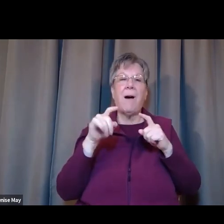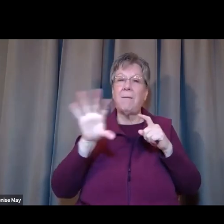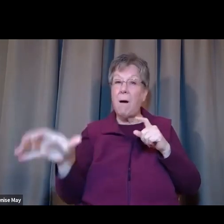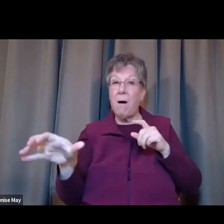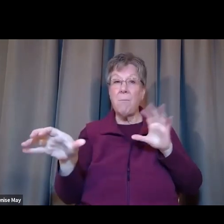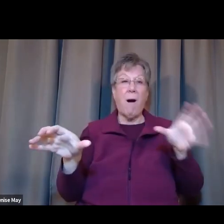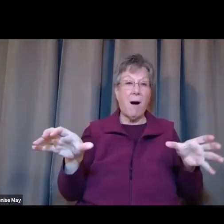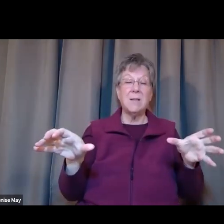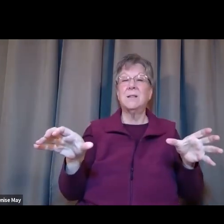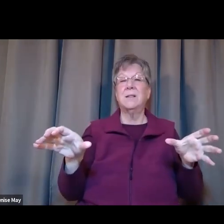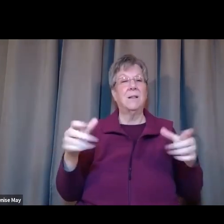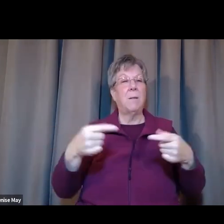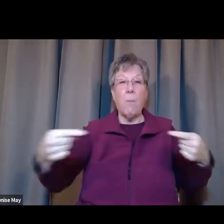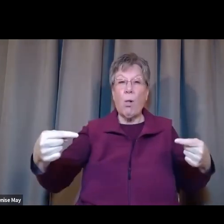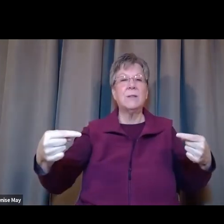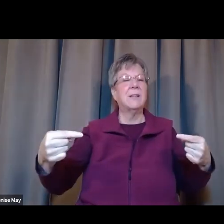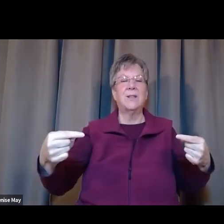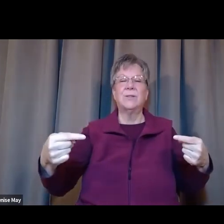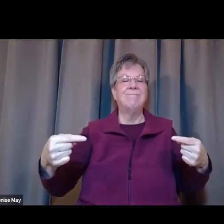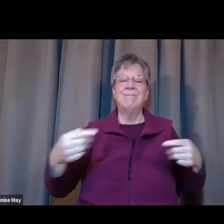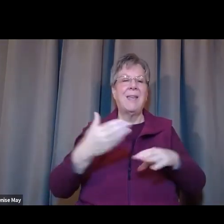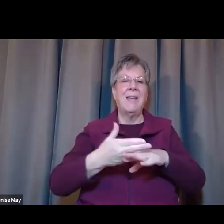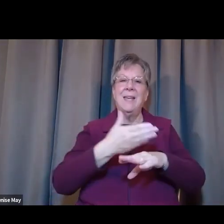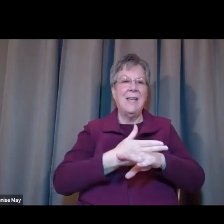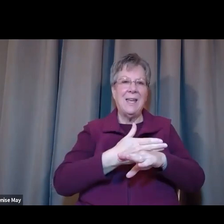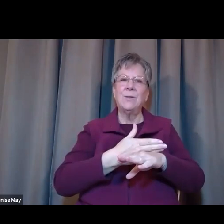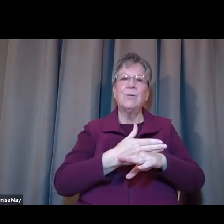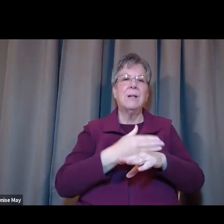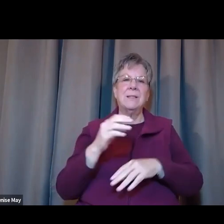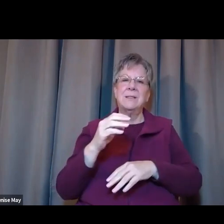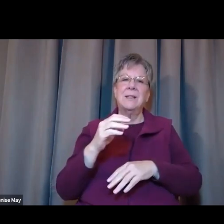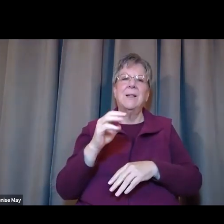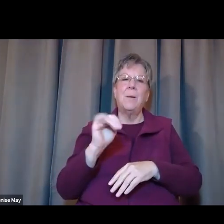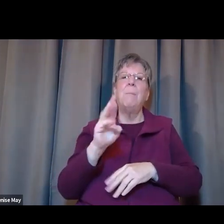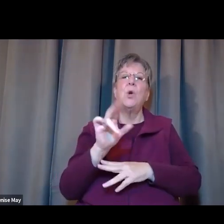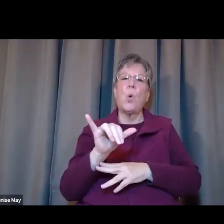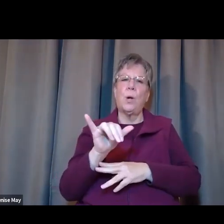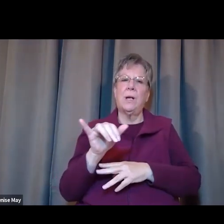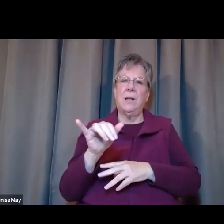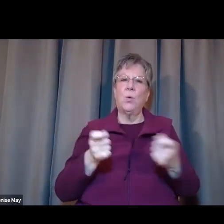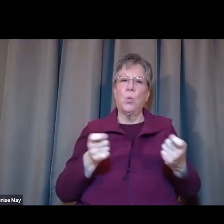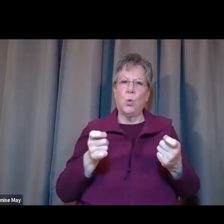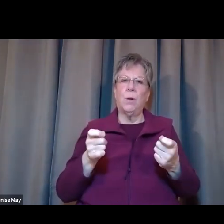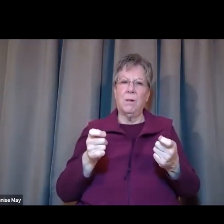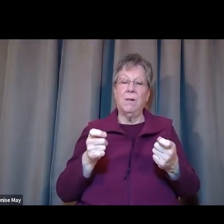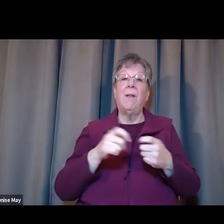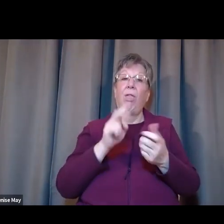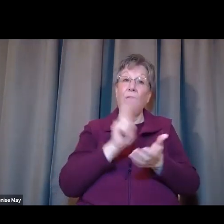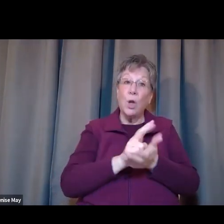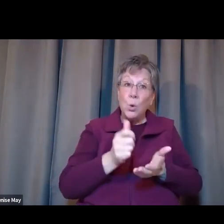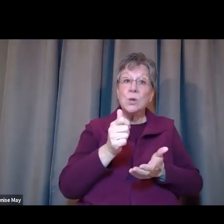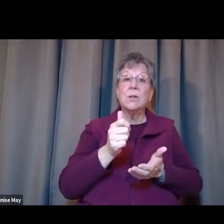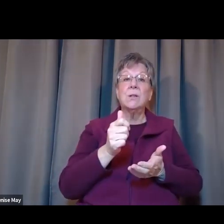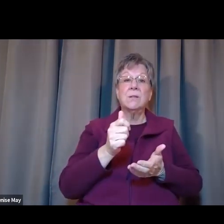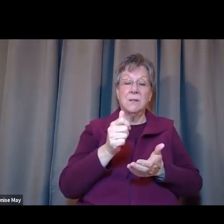polarization and regional demographics have increased the incurrence of minority rule, in American government, with the losers of the popular